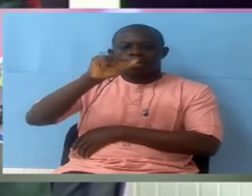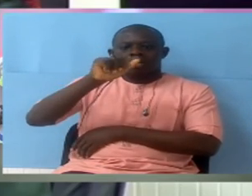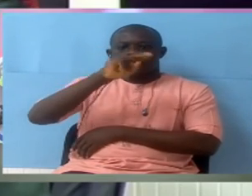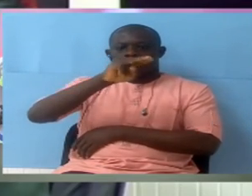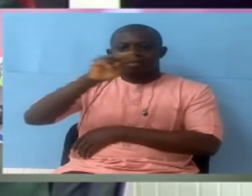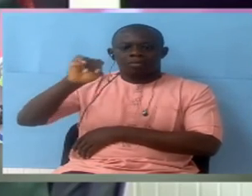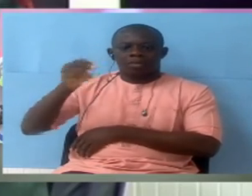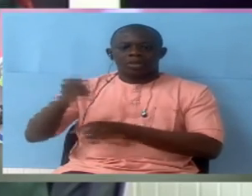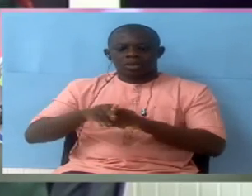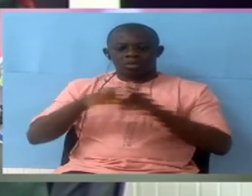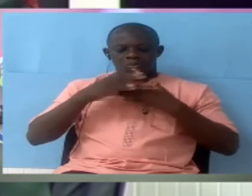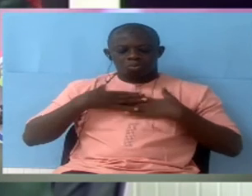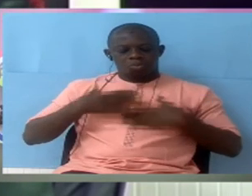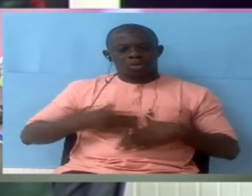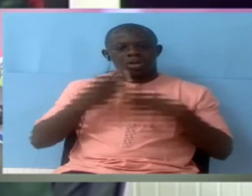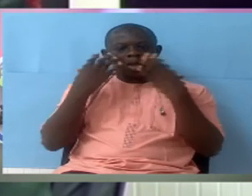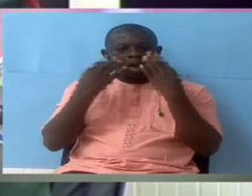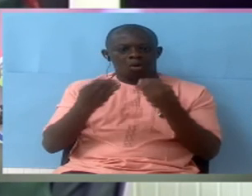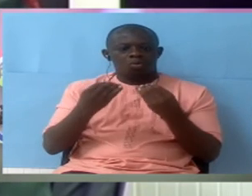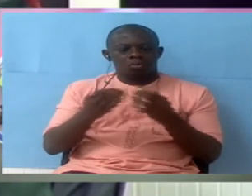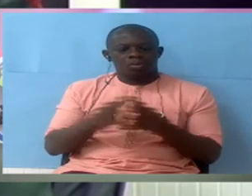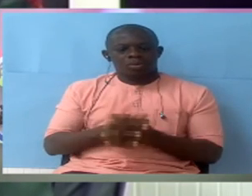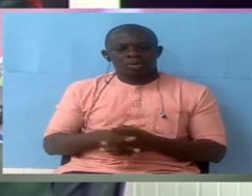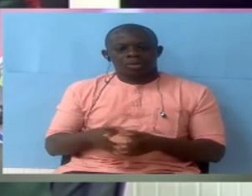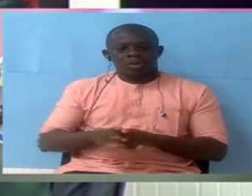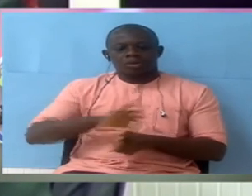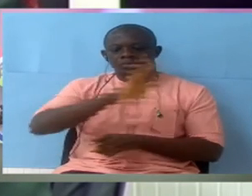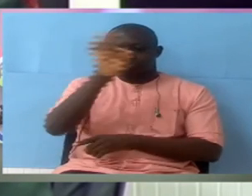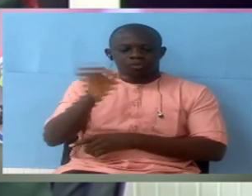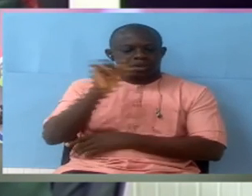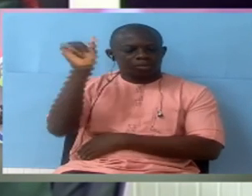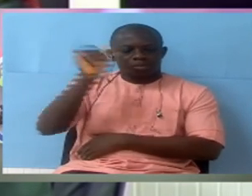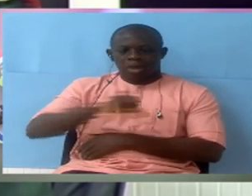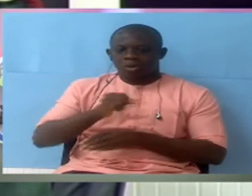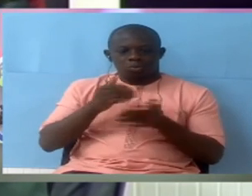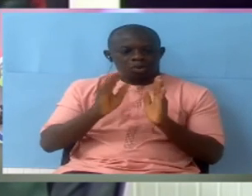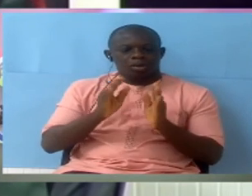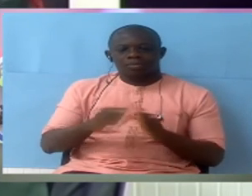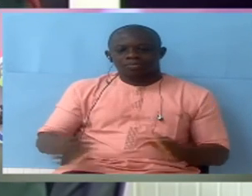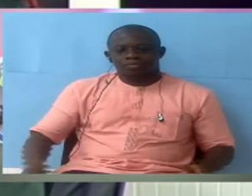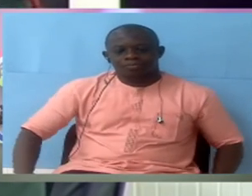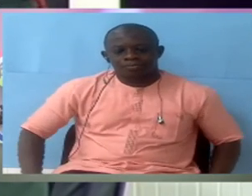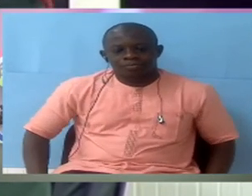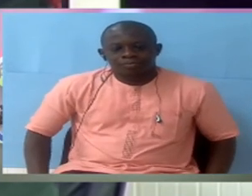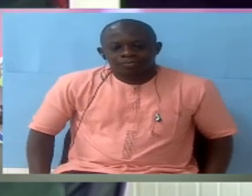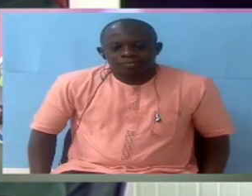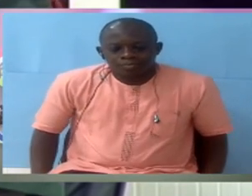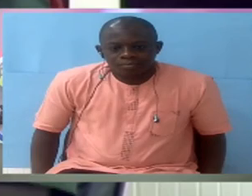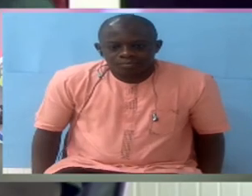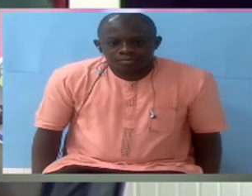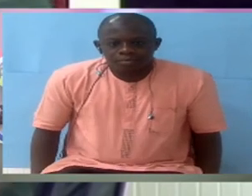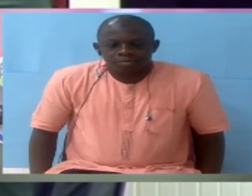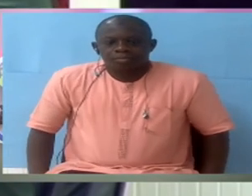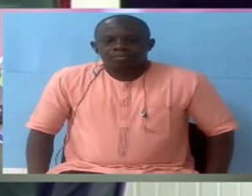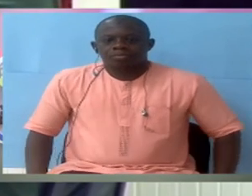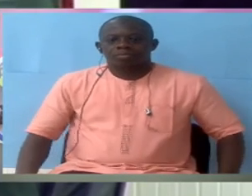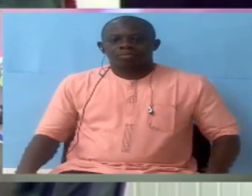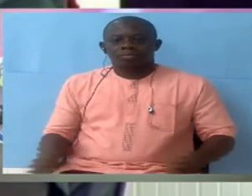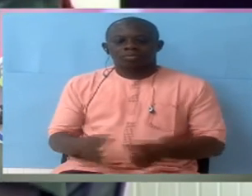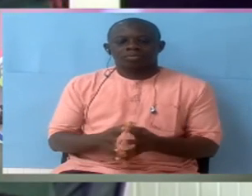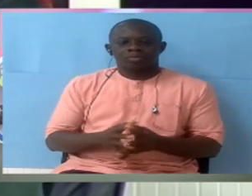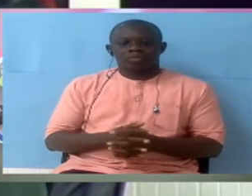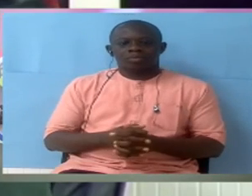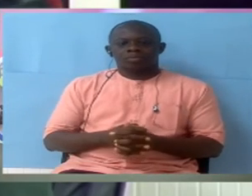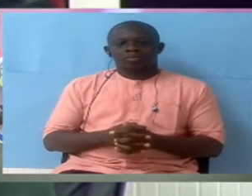bobu niwam bi nakala melon? It was horrible. Dafa doyon war. There were bullets all